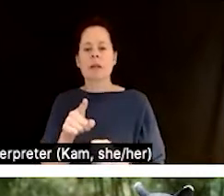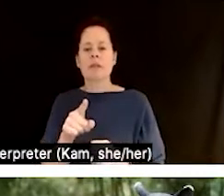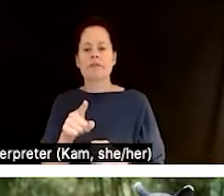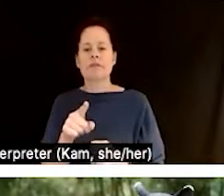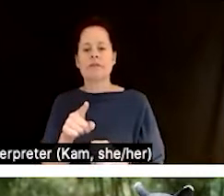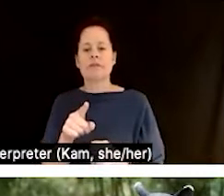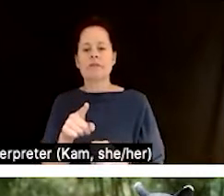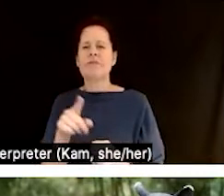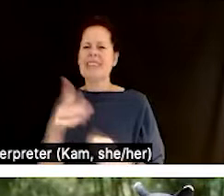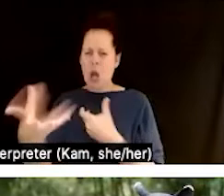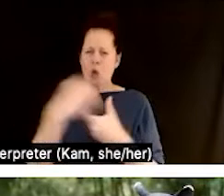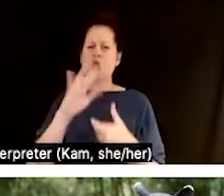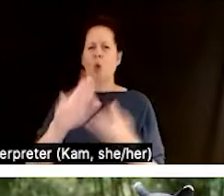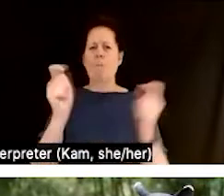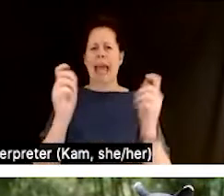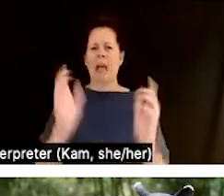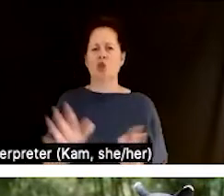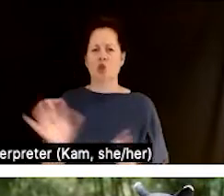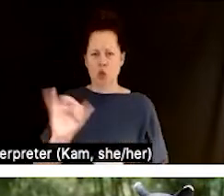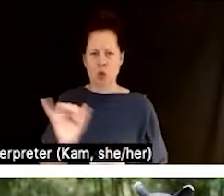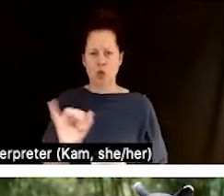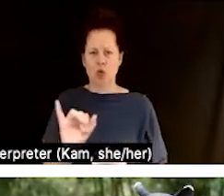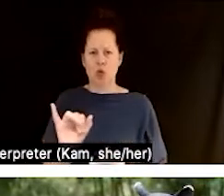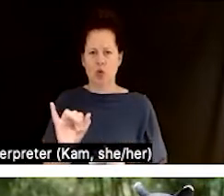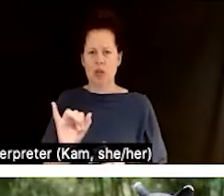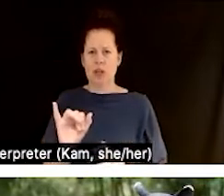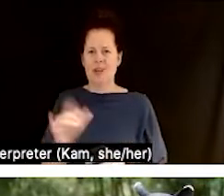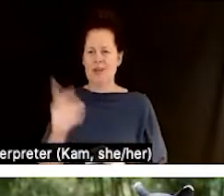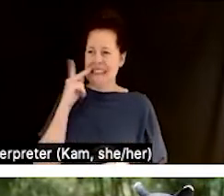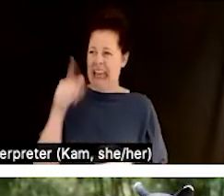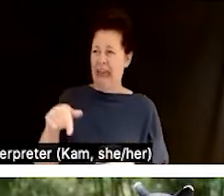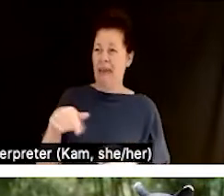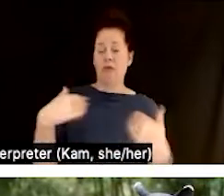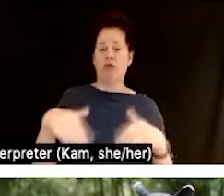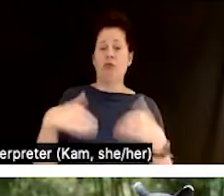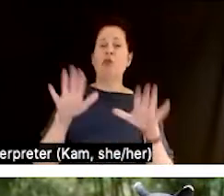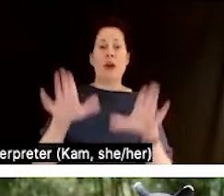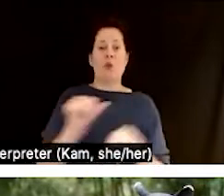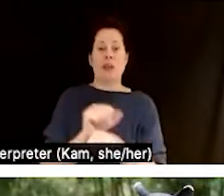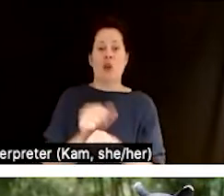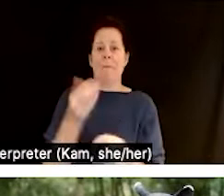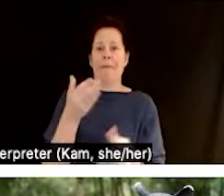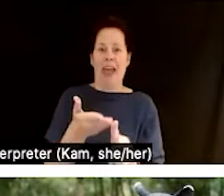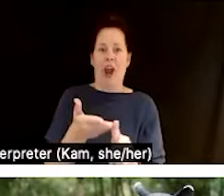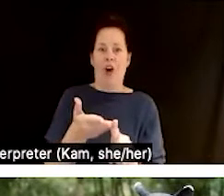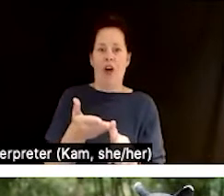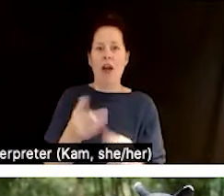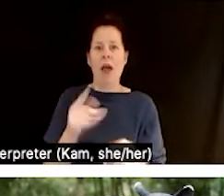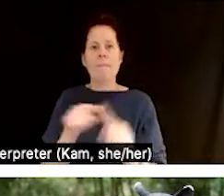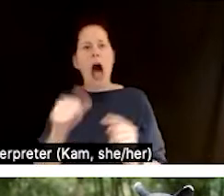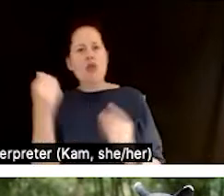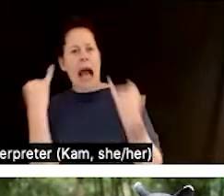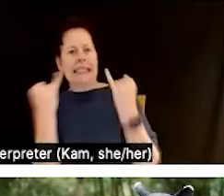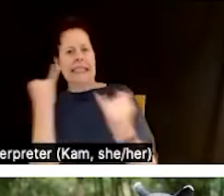here. You're doing an incredible job at this, but are there ways that we can brainstorm